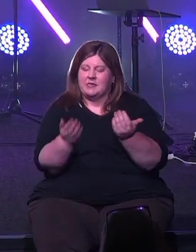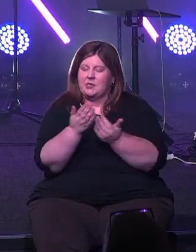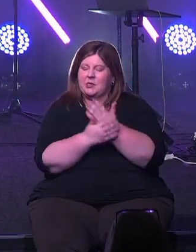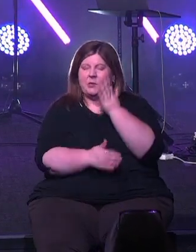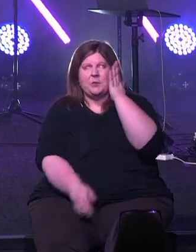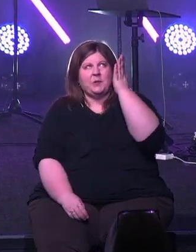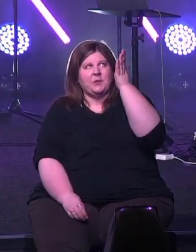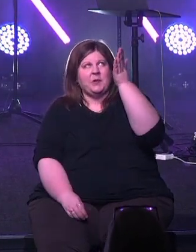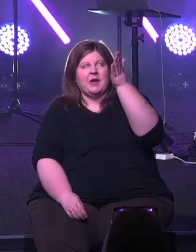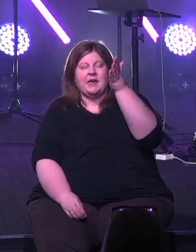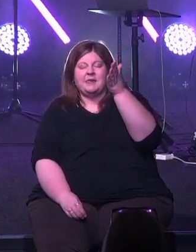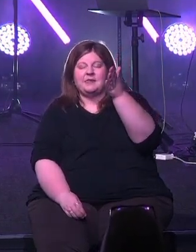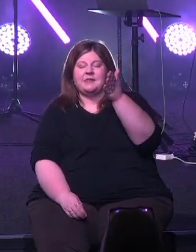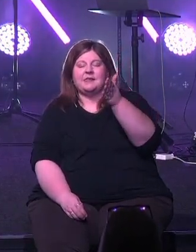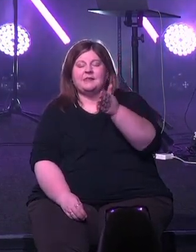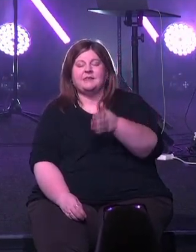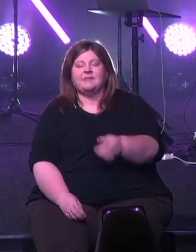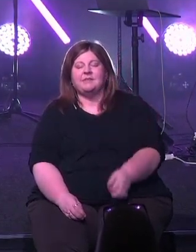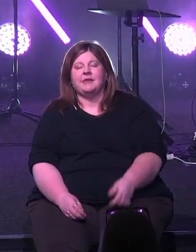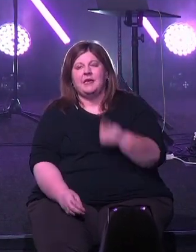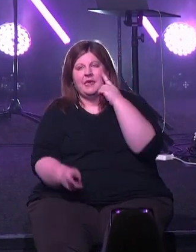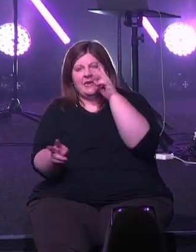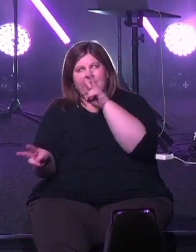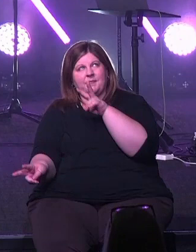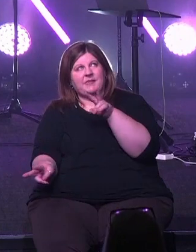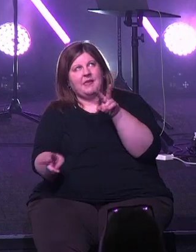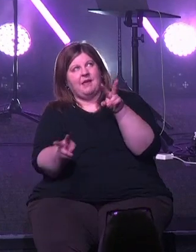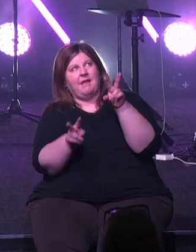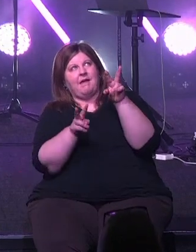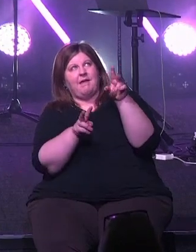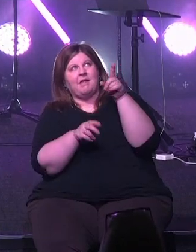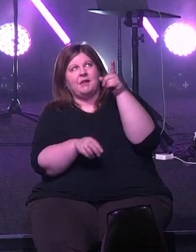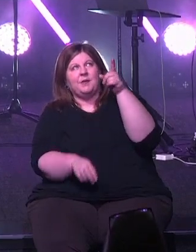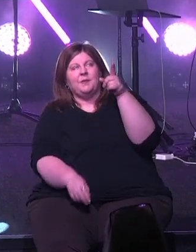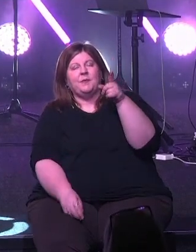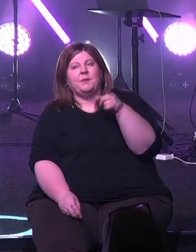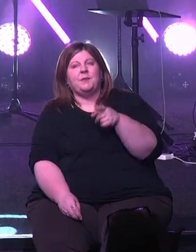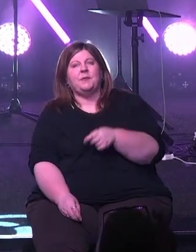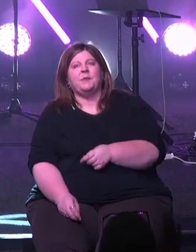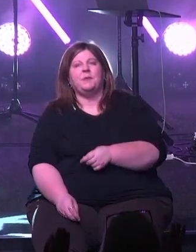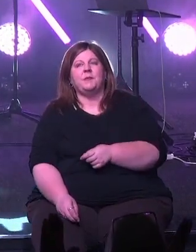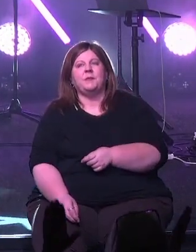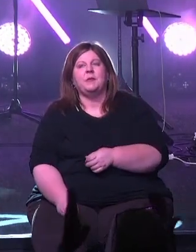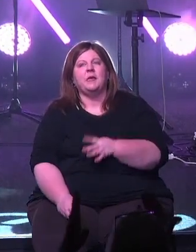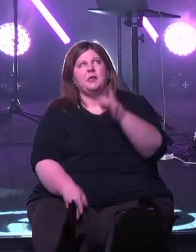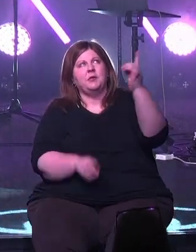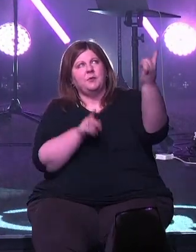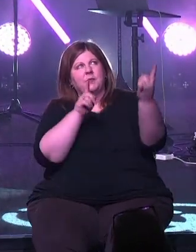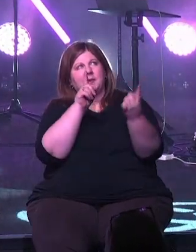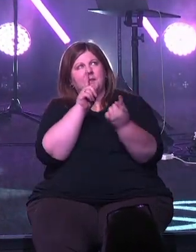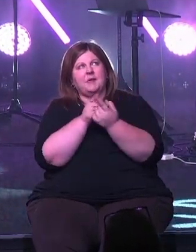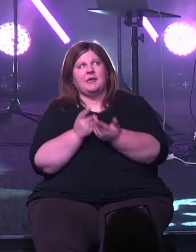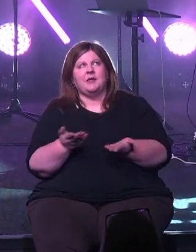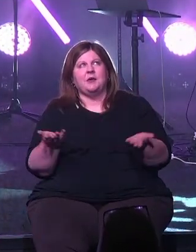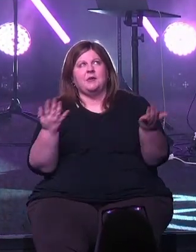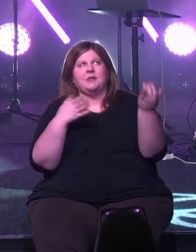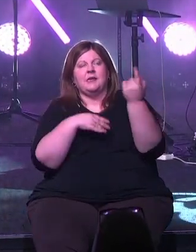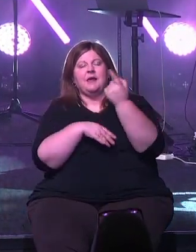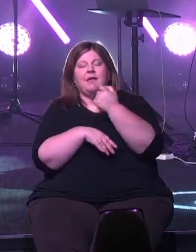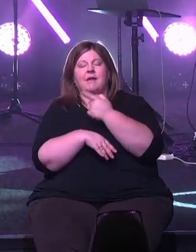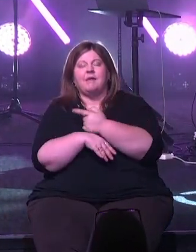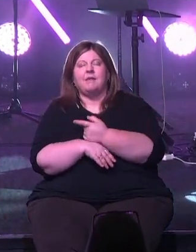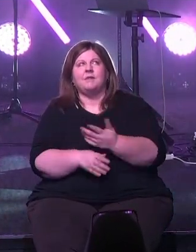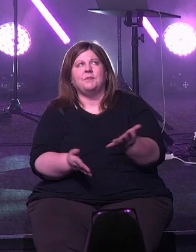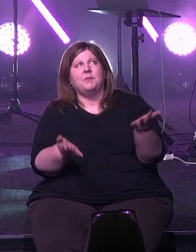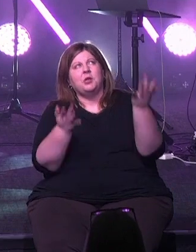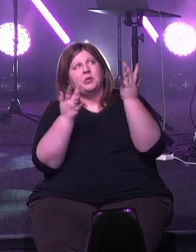And it's a new horizon, and I'm set on you. And you meet me here